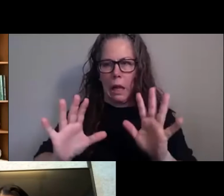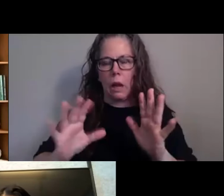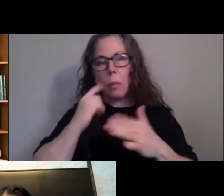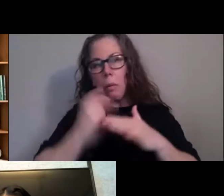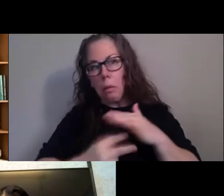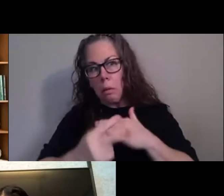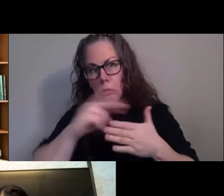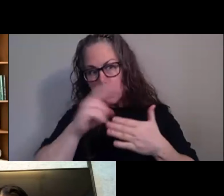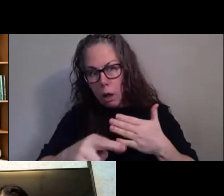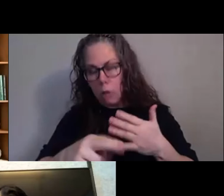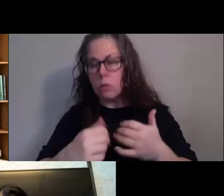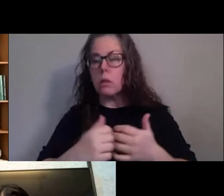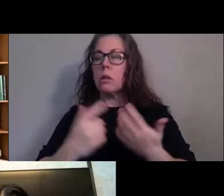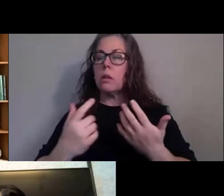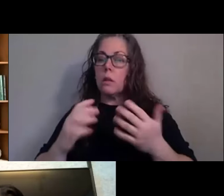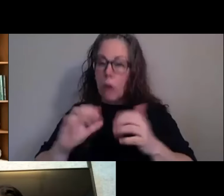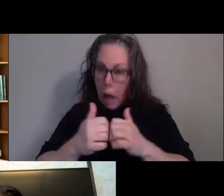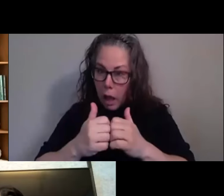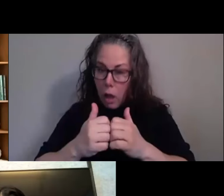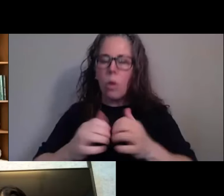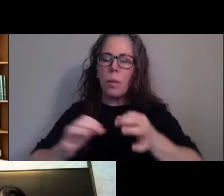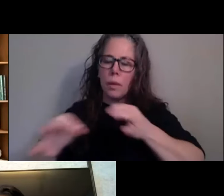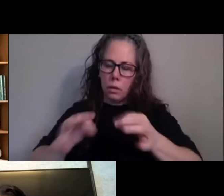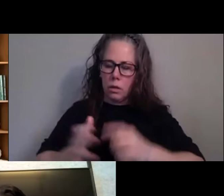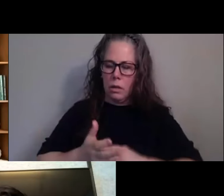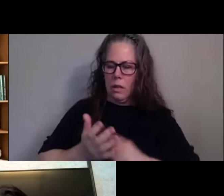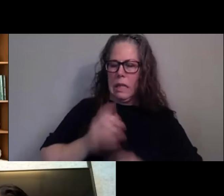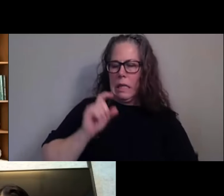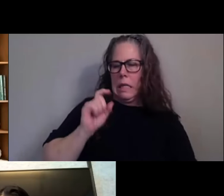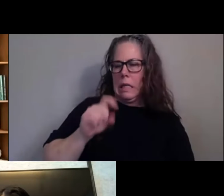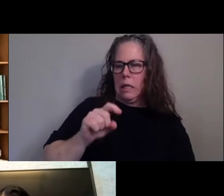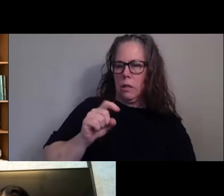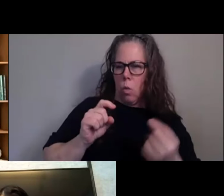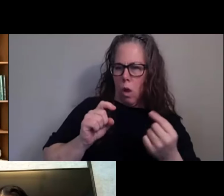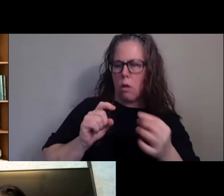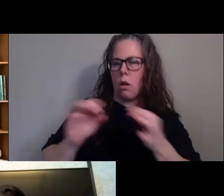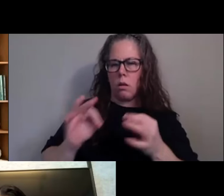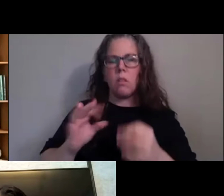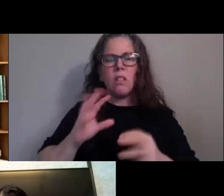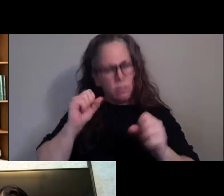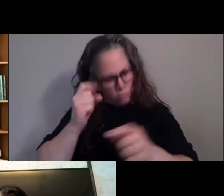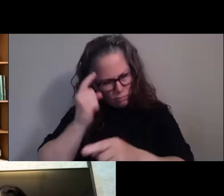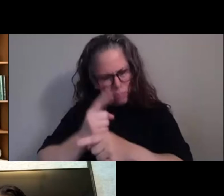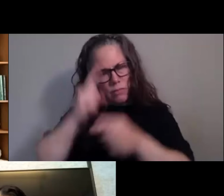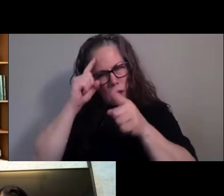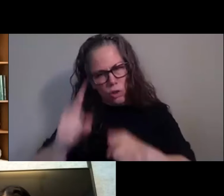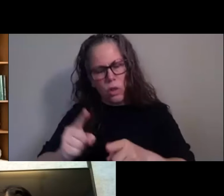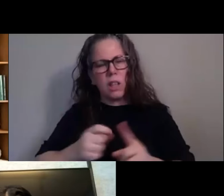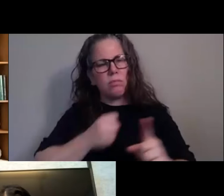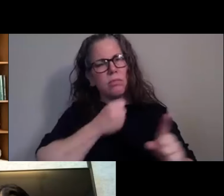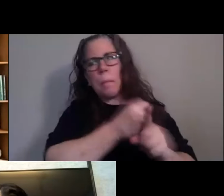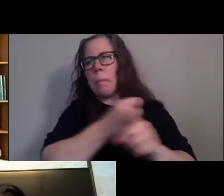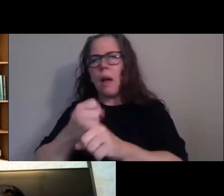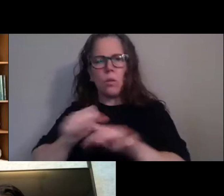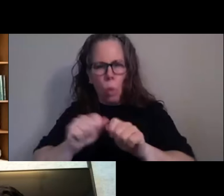you know, you put your plan to action by communicating your needs to be understood. Talk to every single person you think could be impacted by this issue. And like